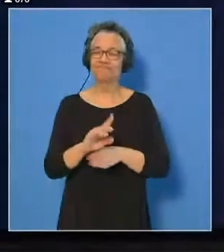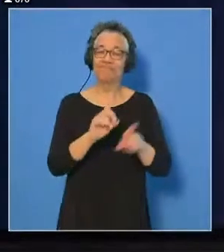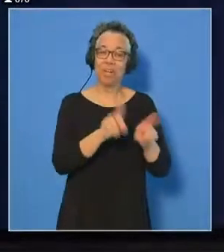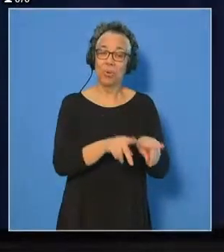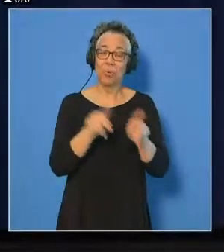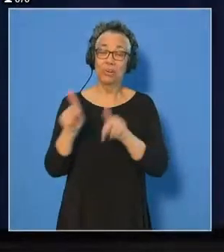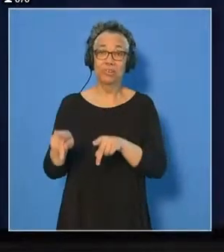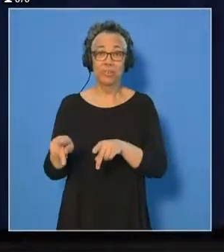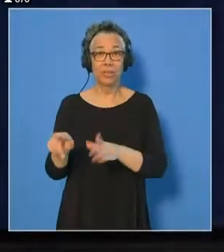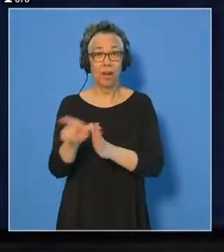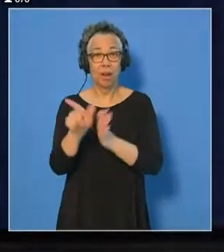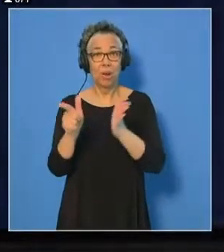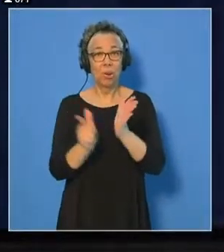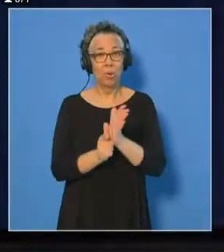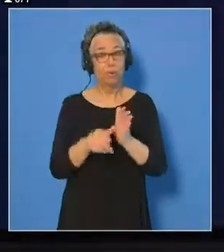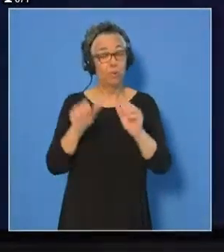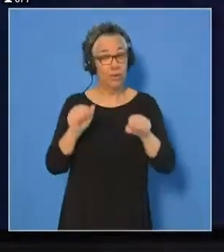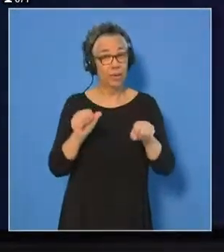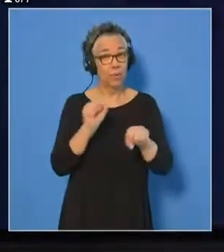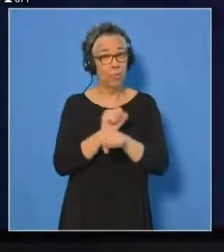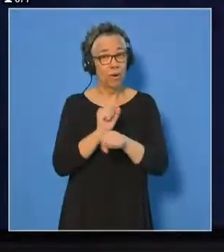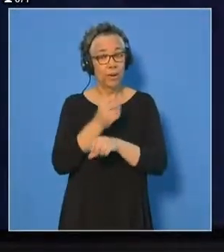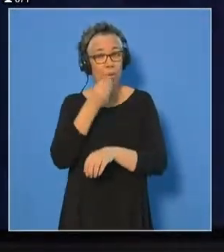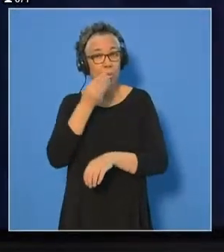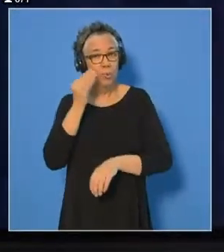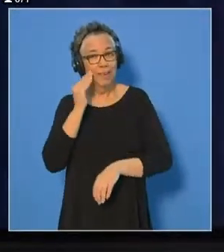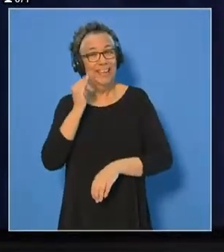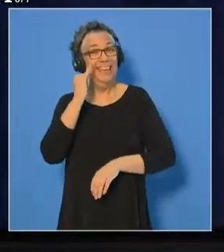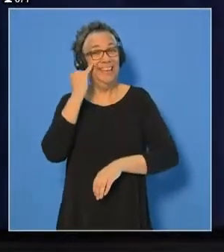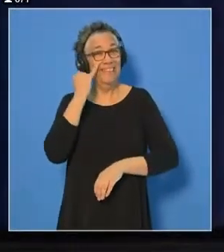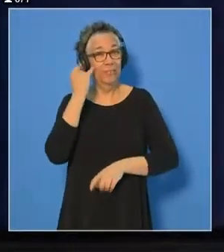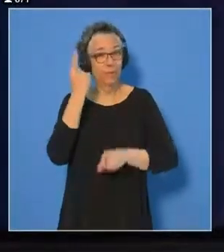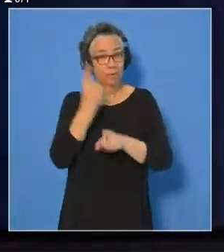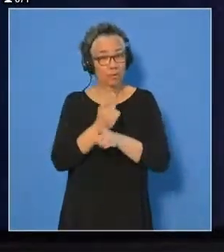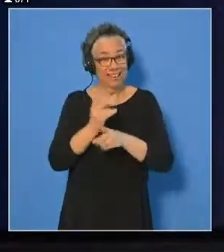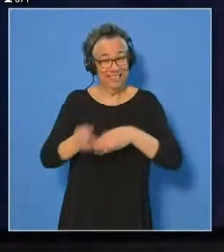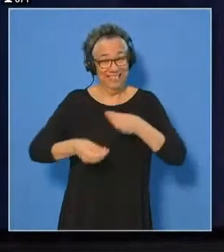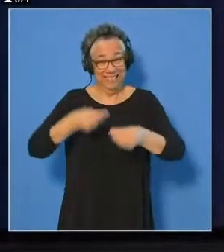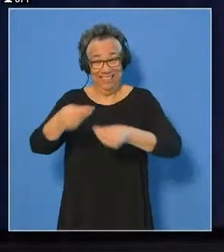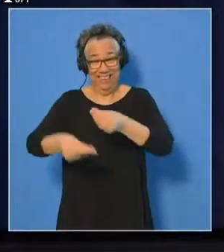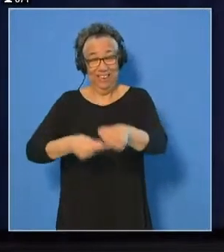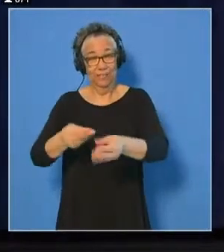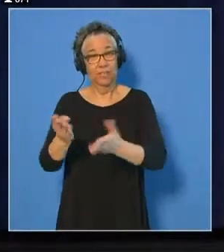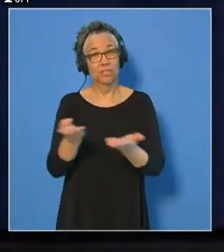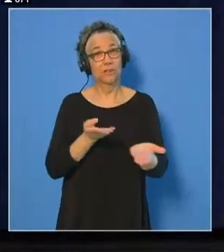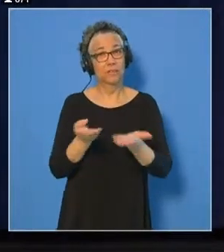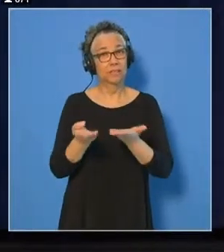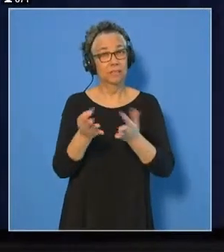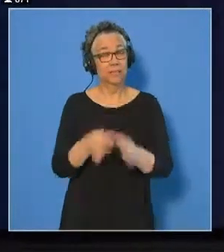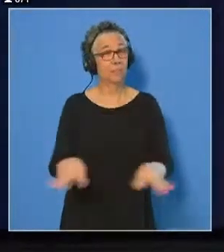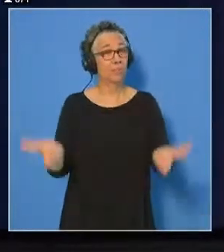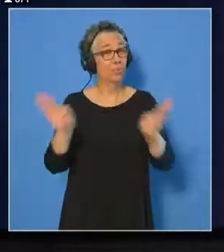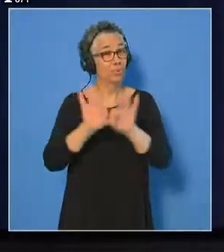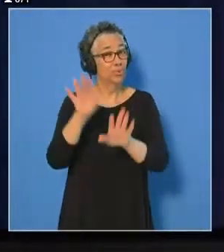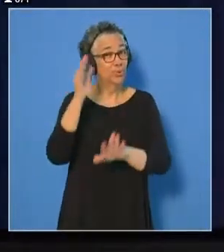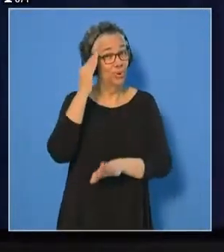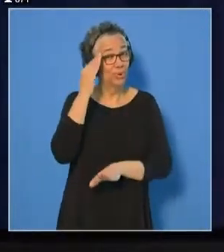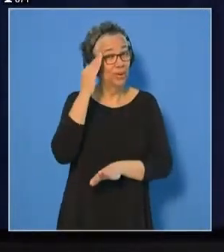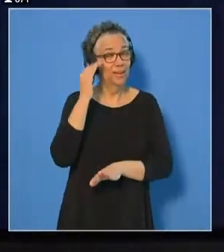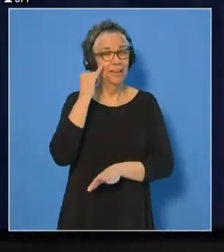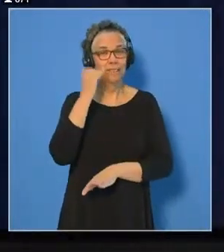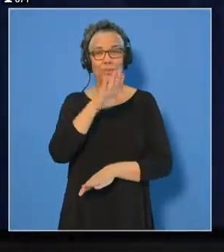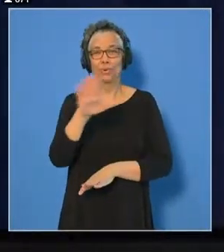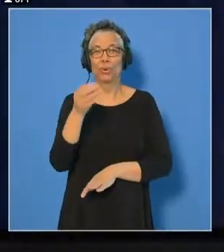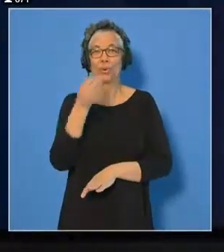home-based businesses can still operate if they are using approved delivery services. It's important to note, clearly, if you're a home-based business, no one